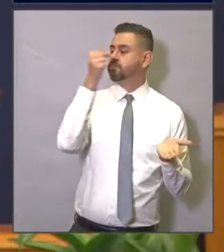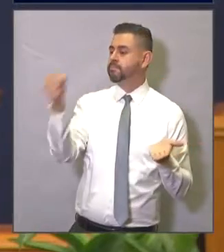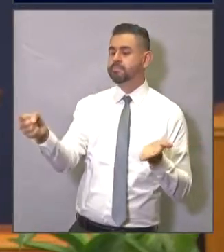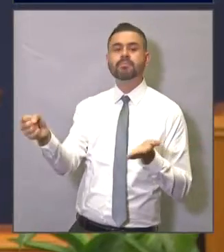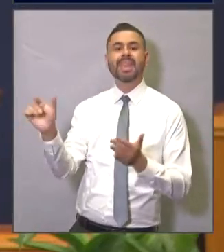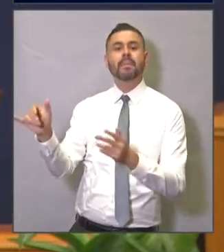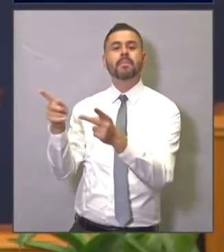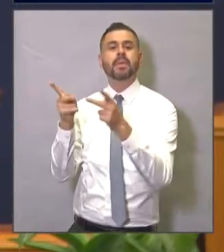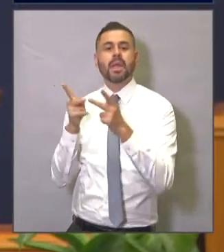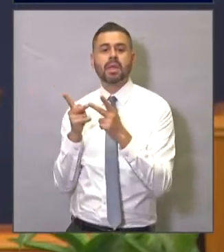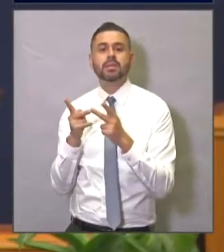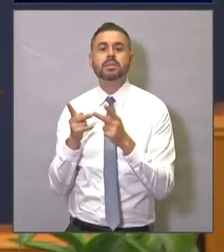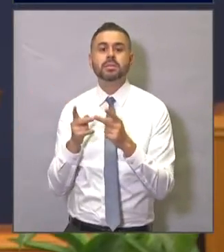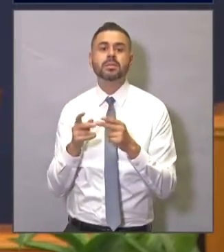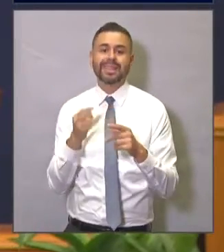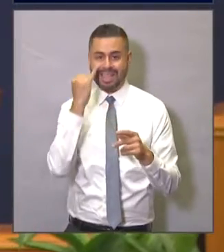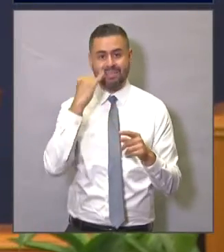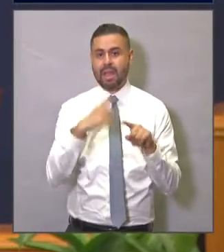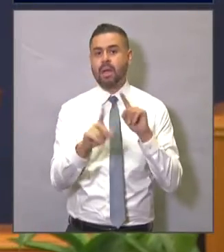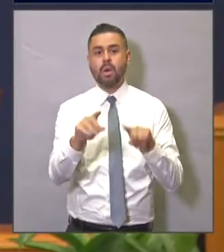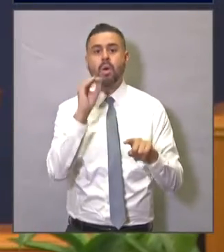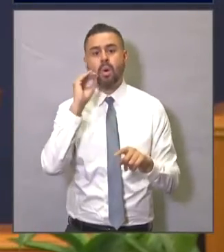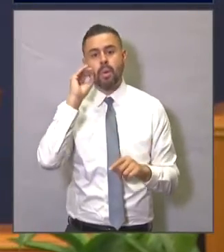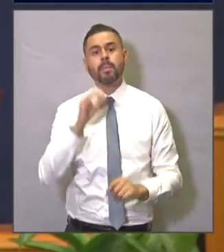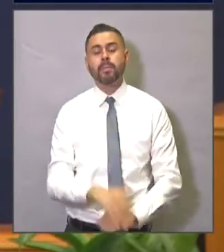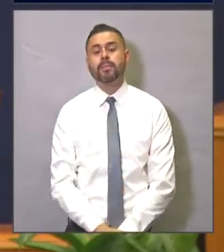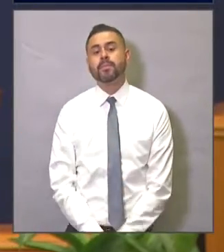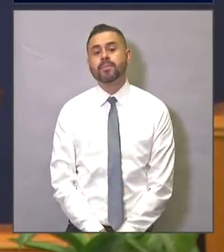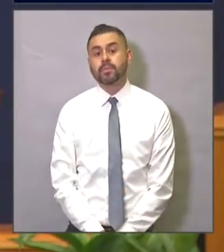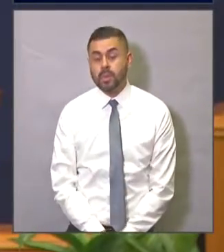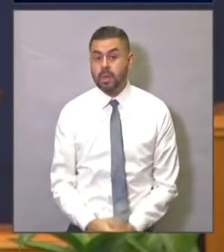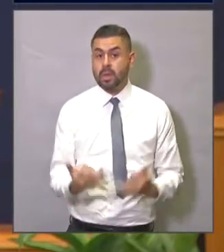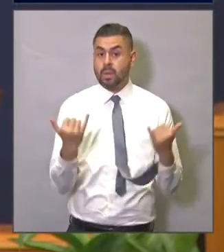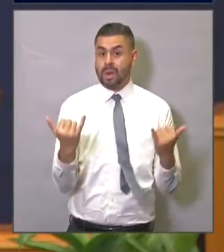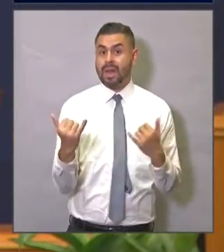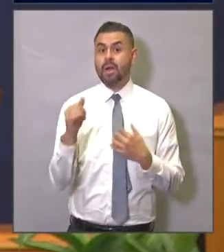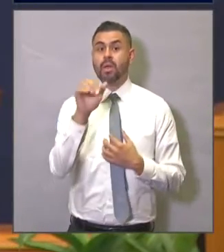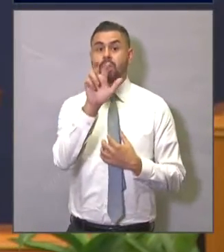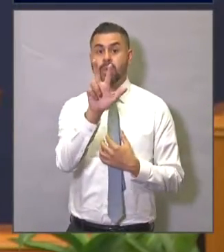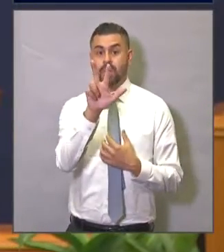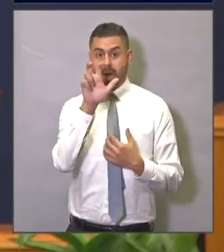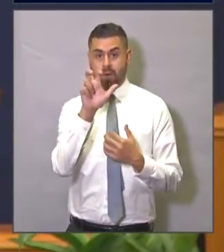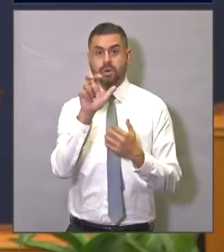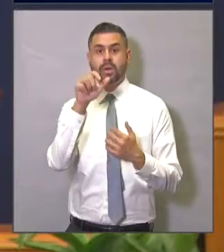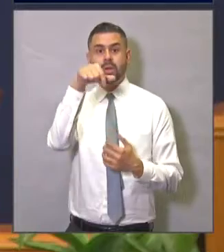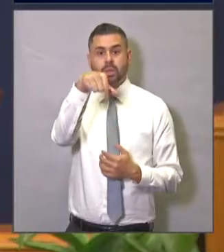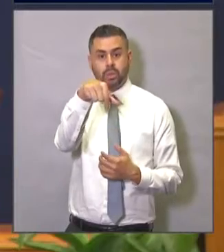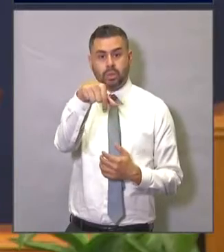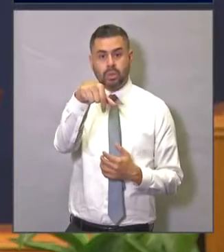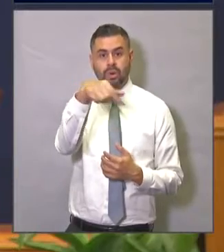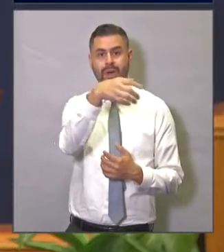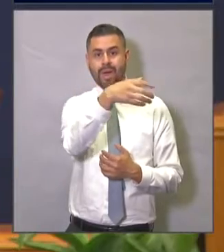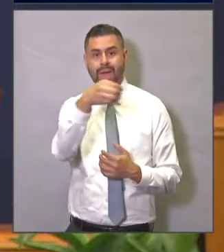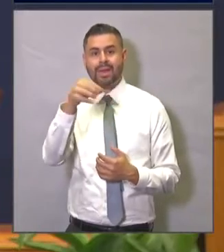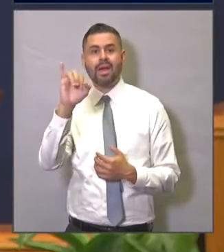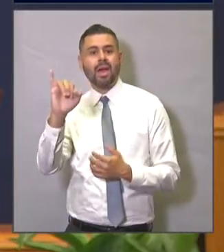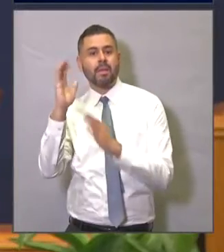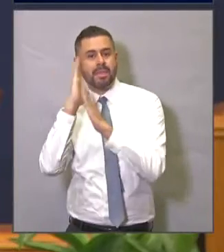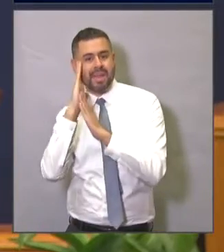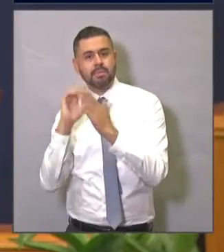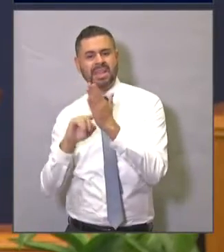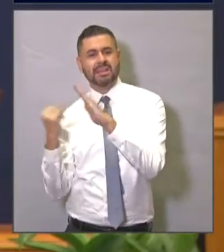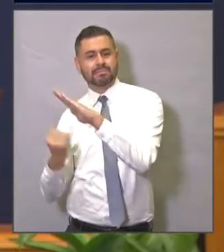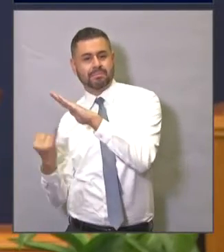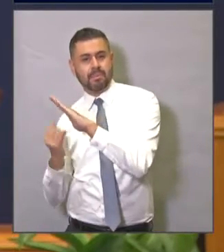to go home to complete their recovery. Currently, there are over 300 Q&I beds in operation across 4 separate sites in the